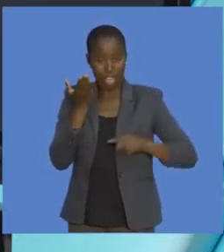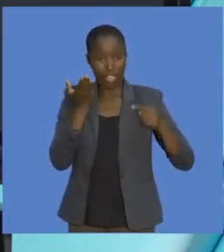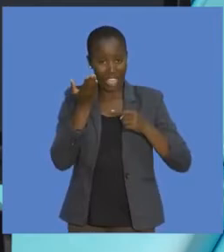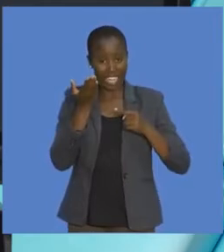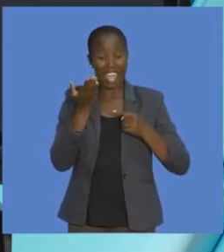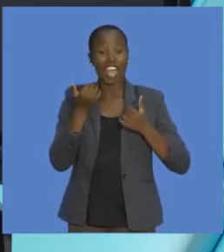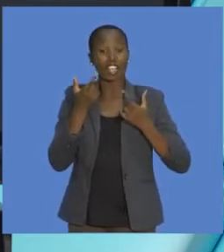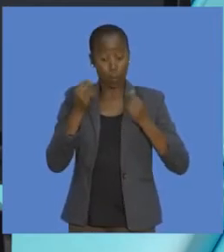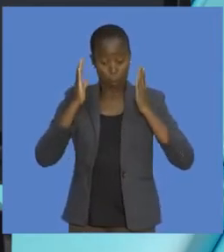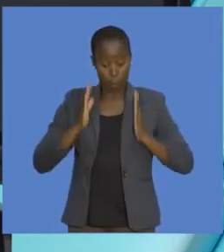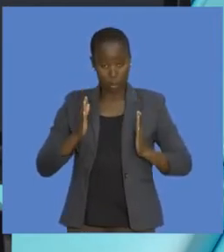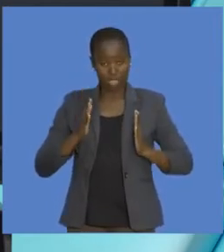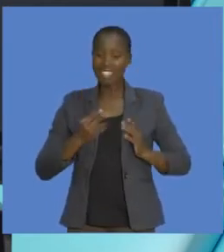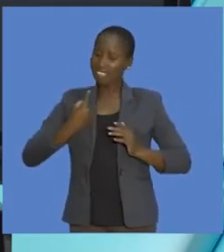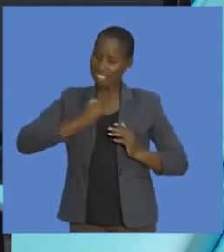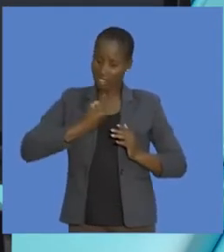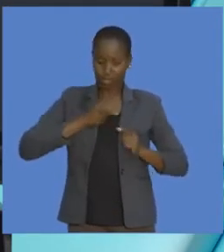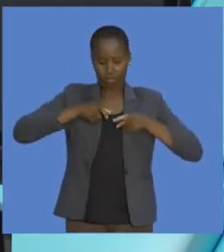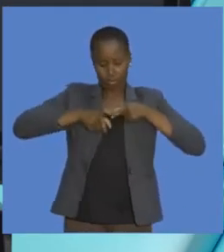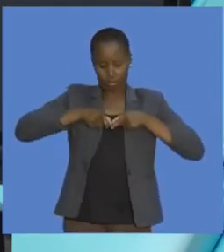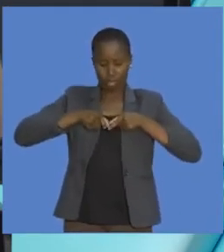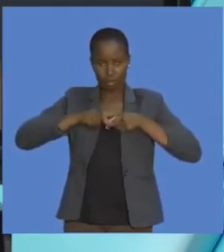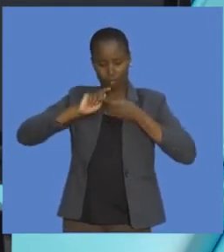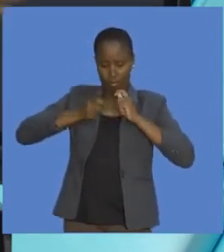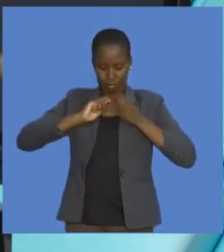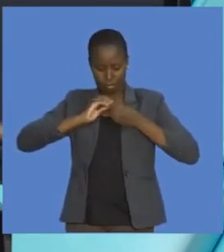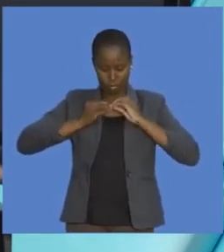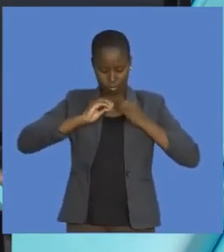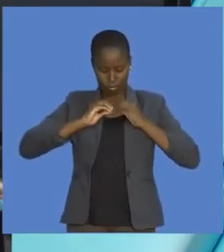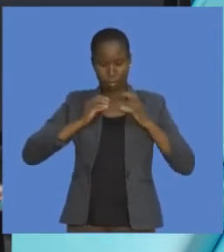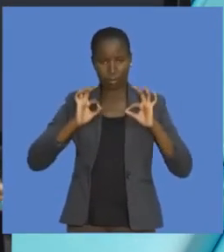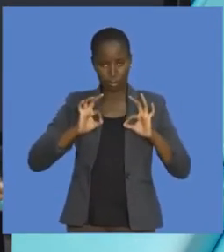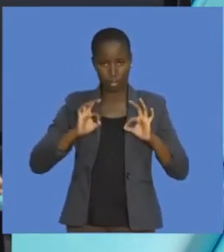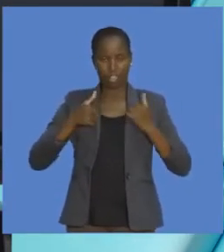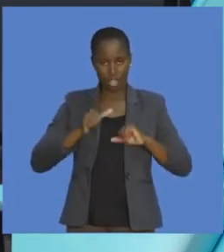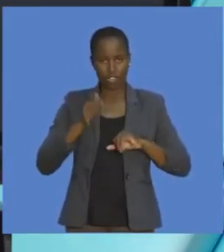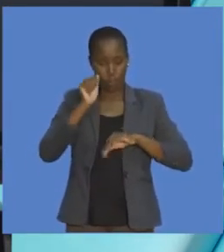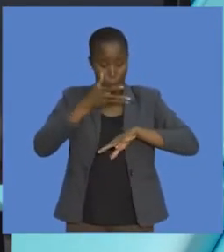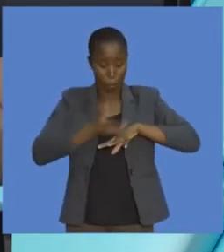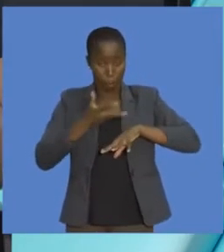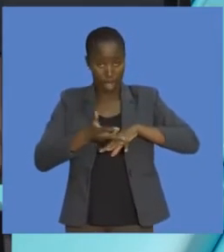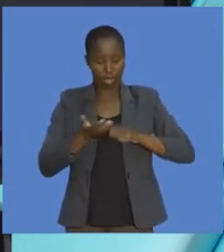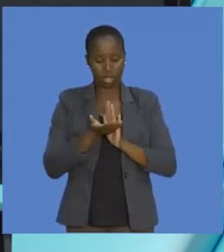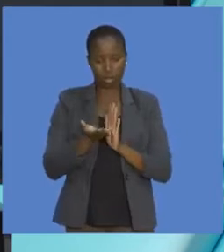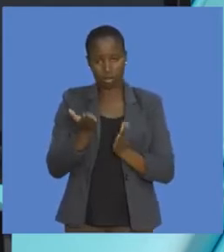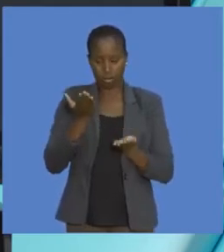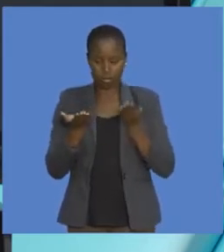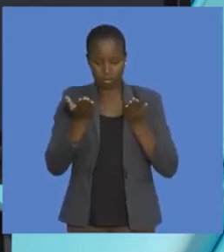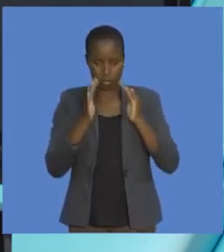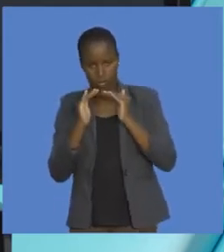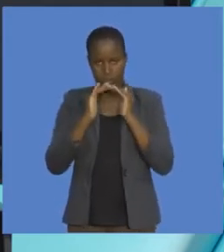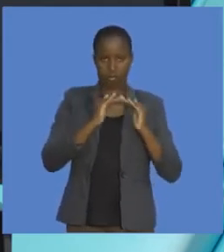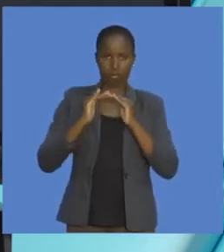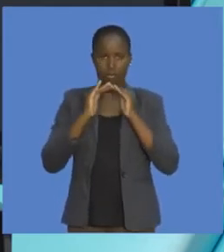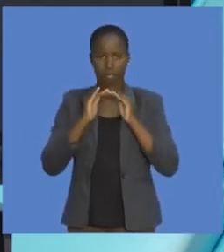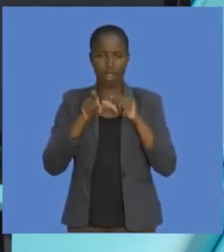involuntarily respond to that and bring about a change so that the blood sugar levels come back to normal. So it's not consciously